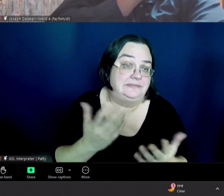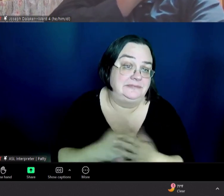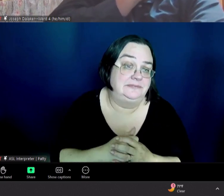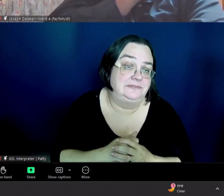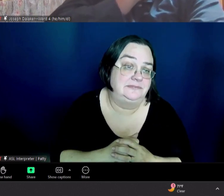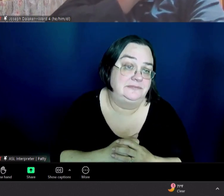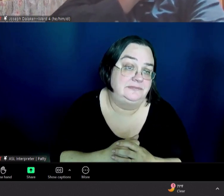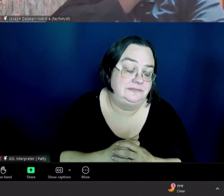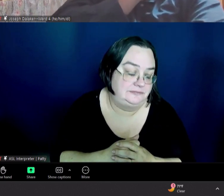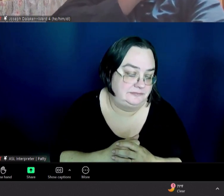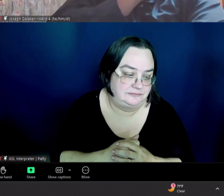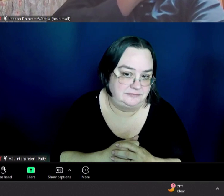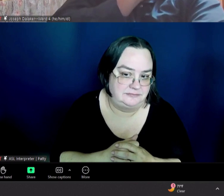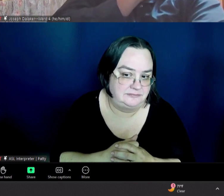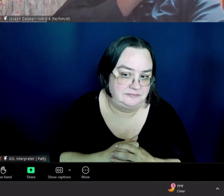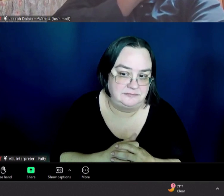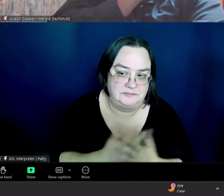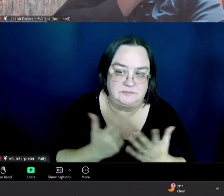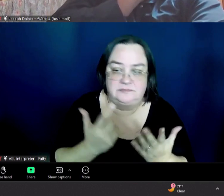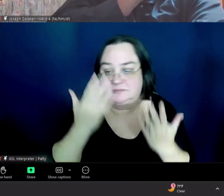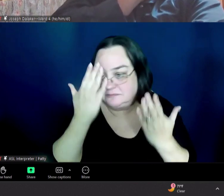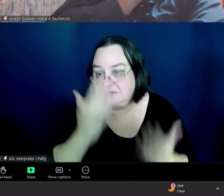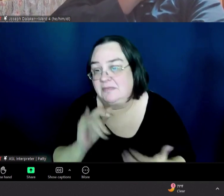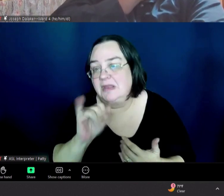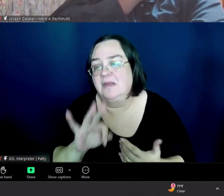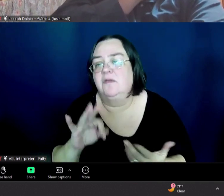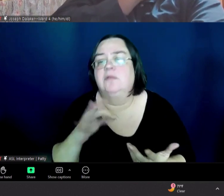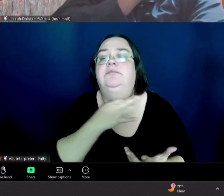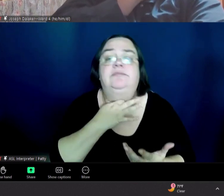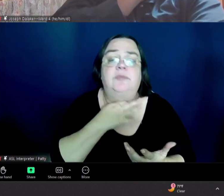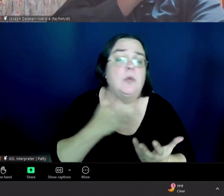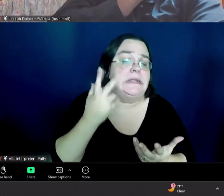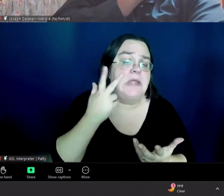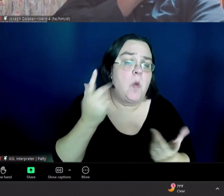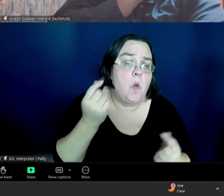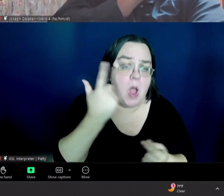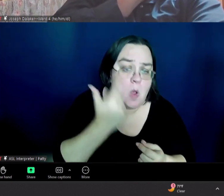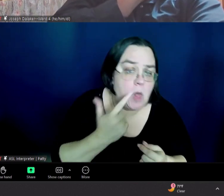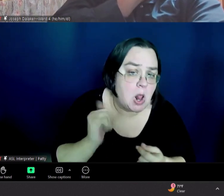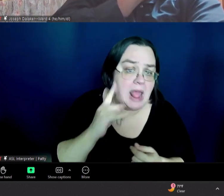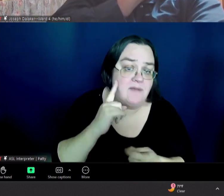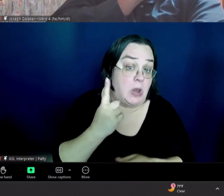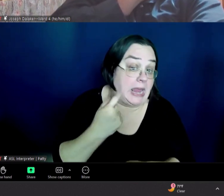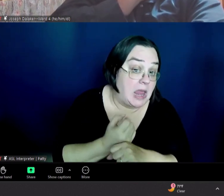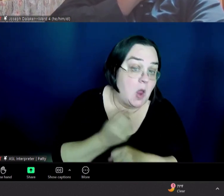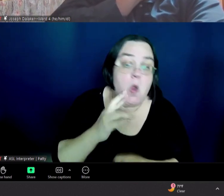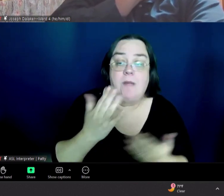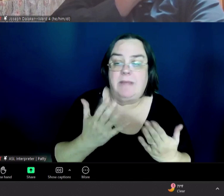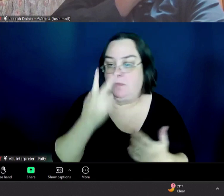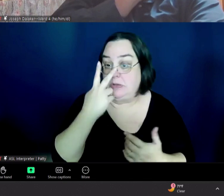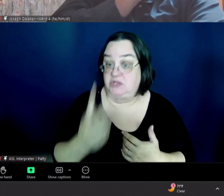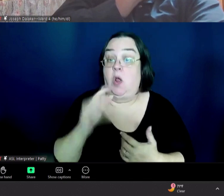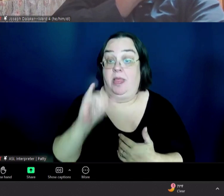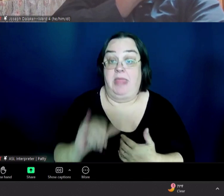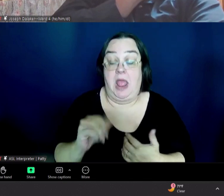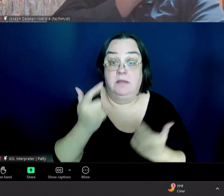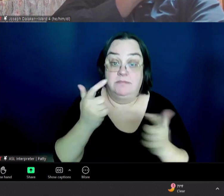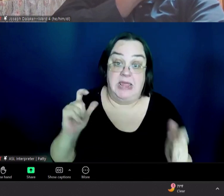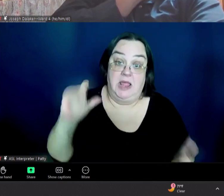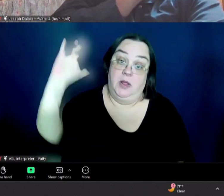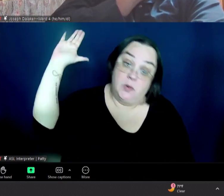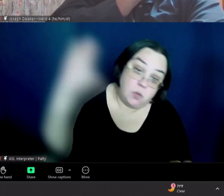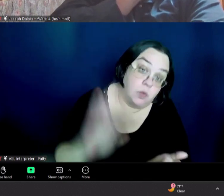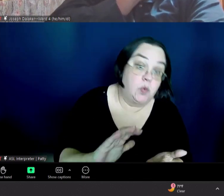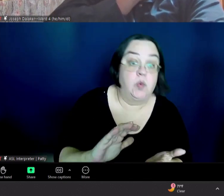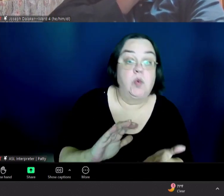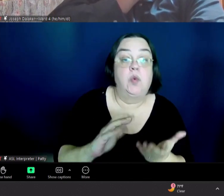I don't know, if we just, wanted to see what it would look like for a year, or if we saw that drastic reduction in,